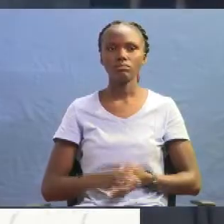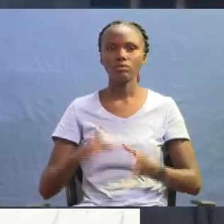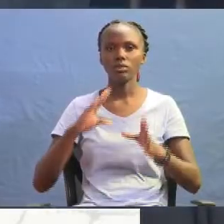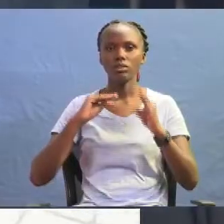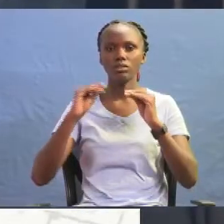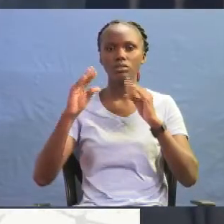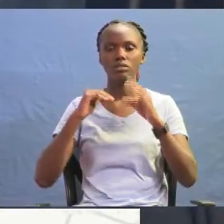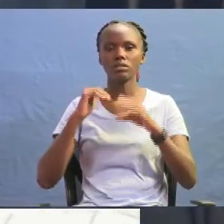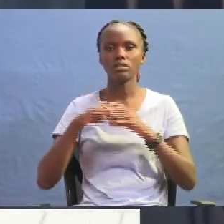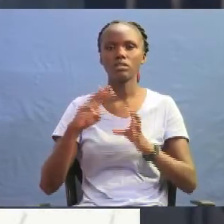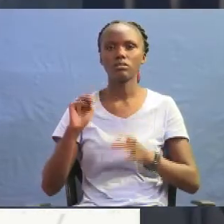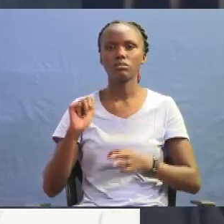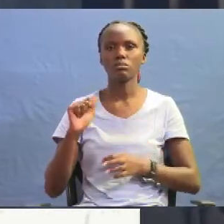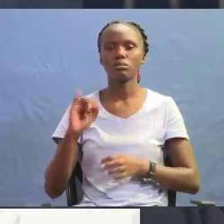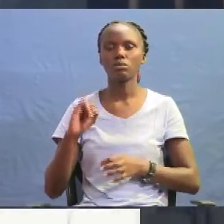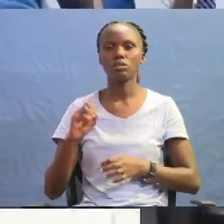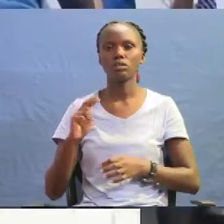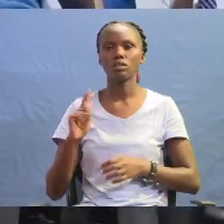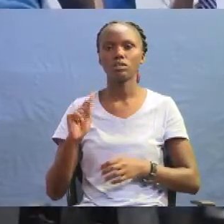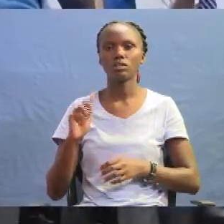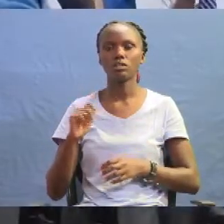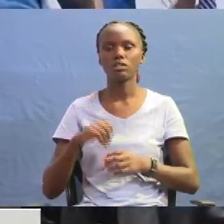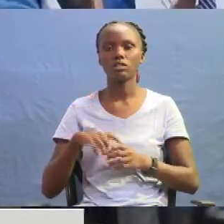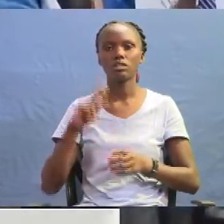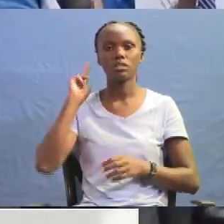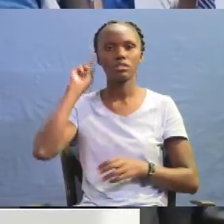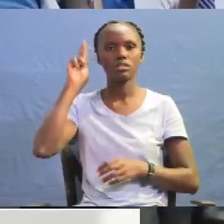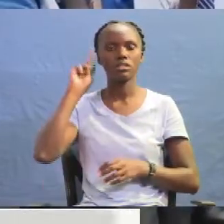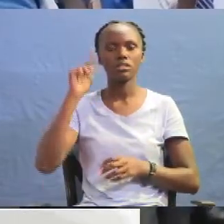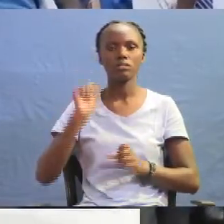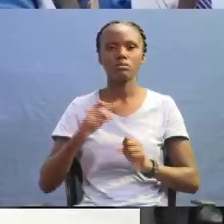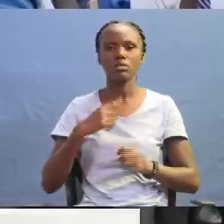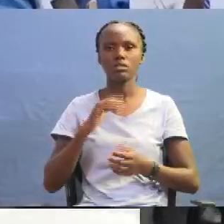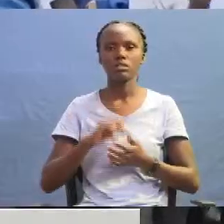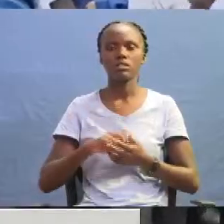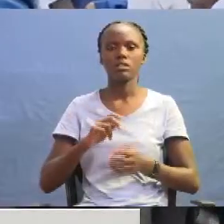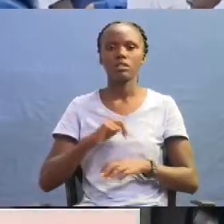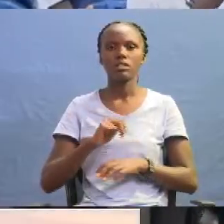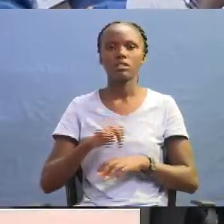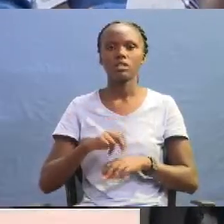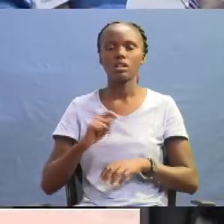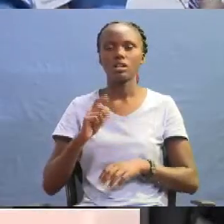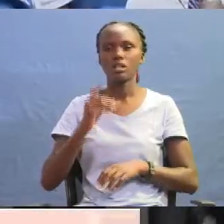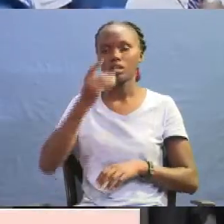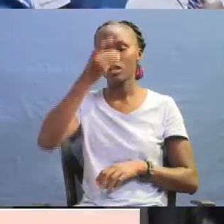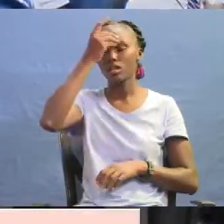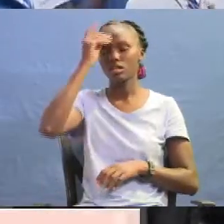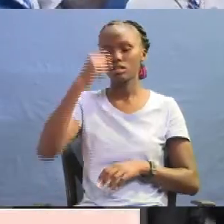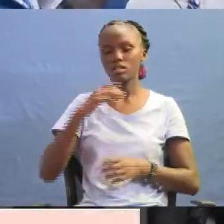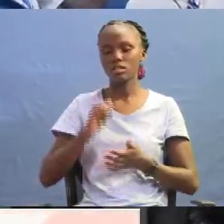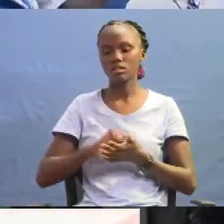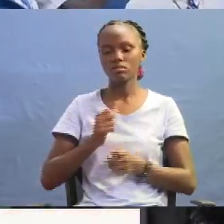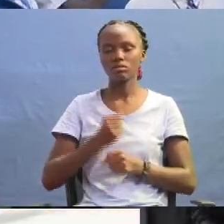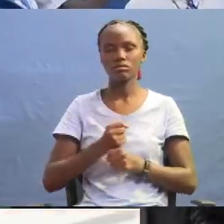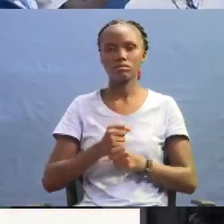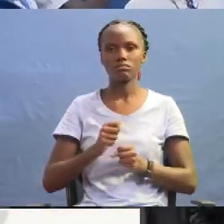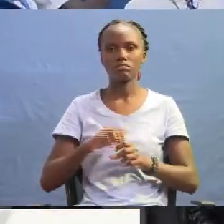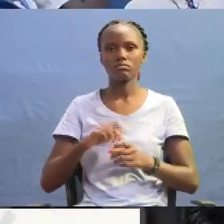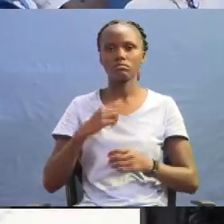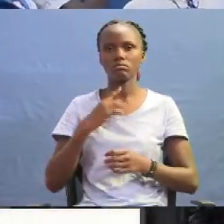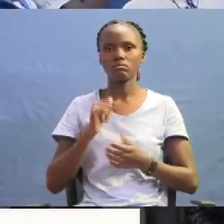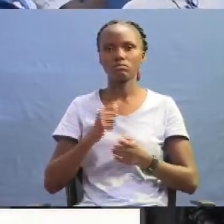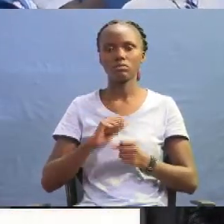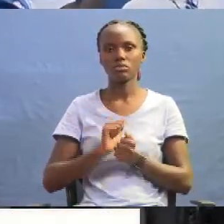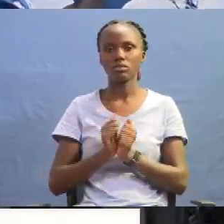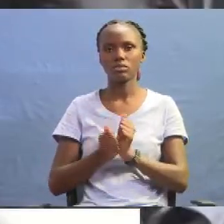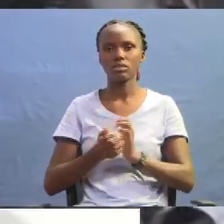Speaking at Moi High School, Gesusu in Kisii, lawyer Danstan Omari called for urgent reforms, claiming that existing